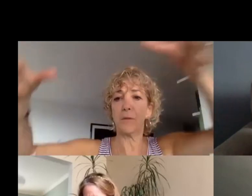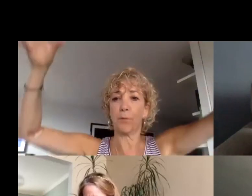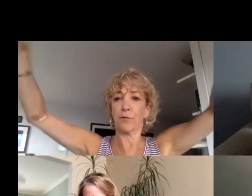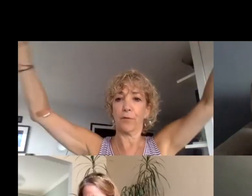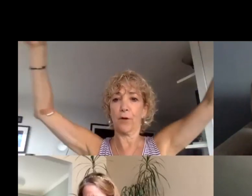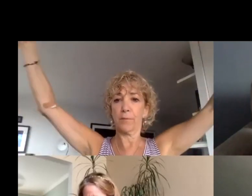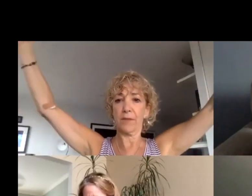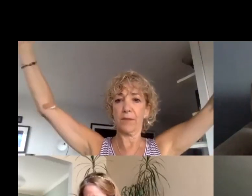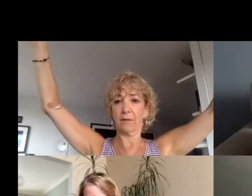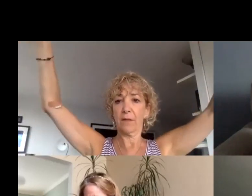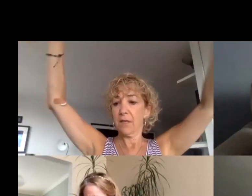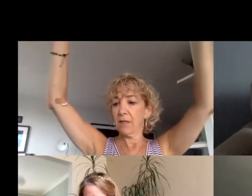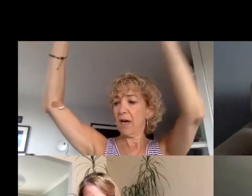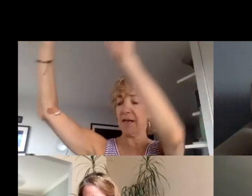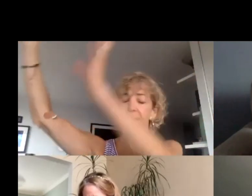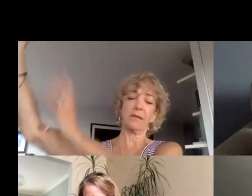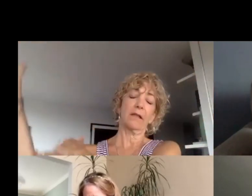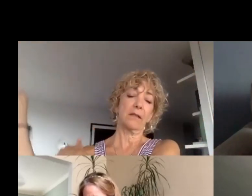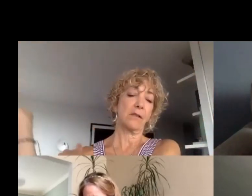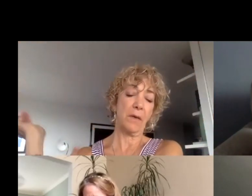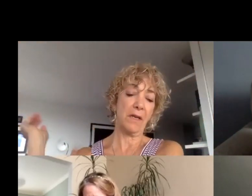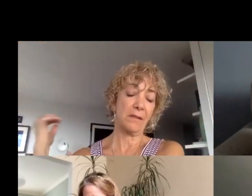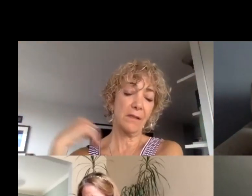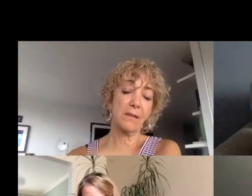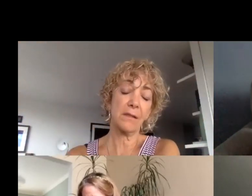in isolated spaces.